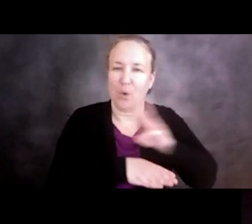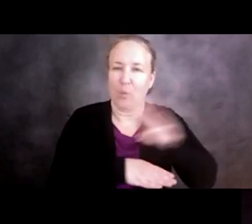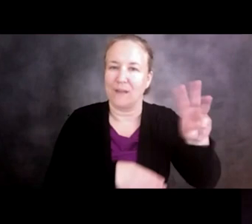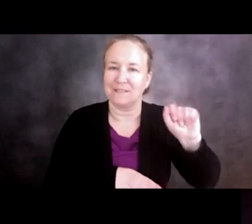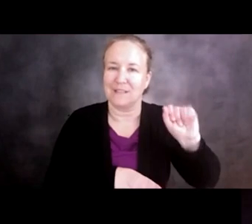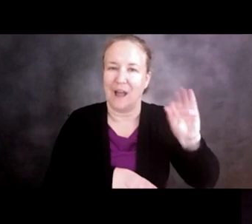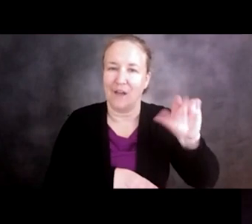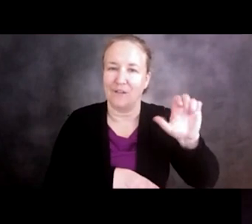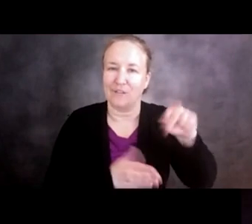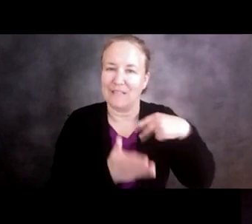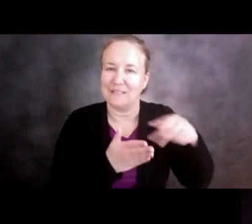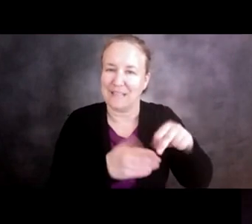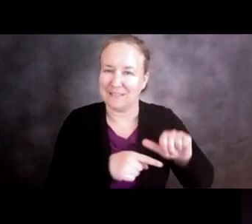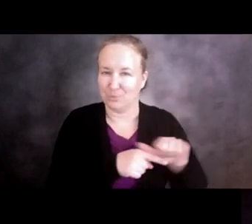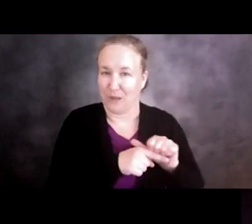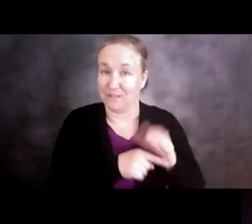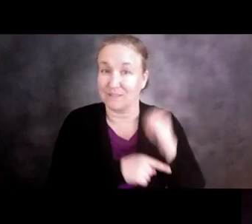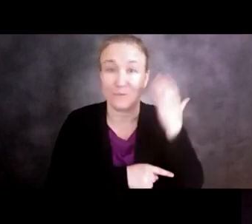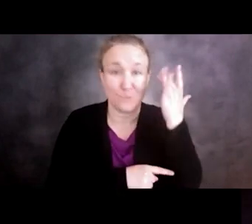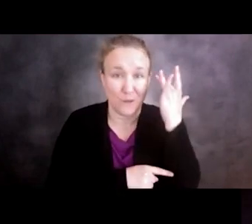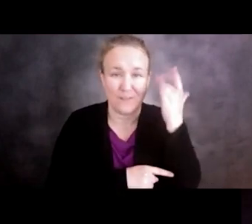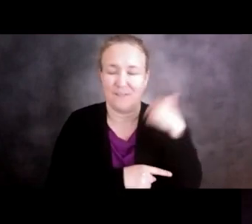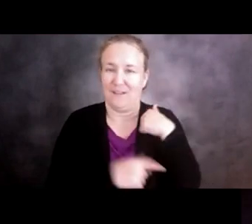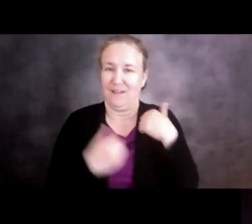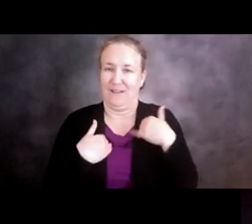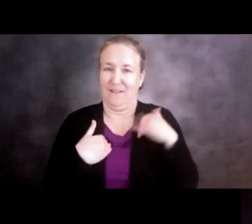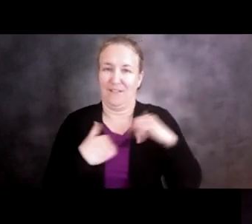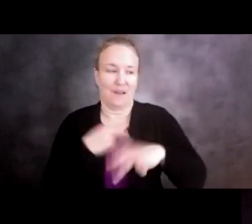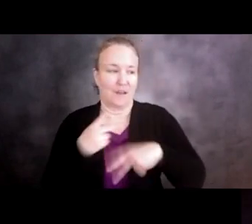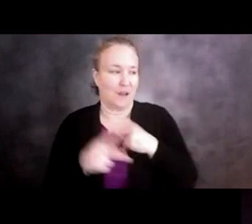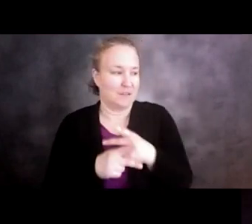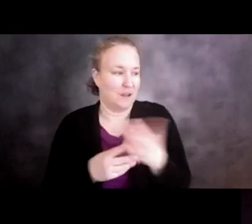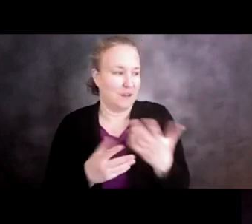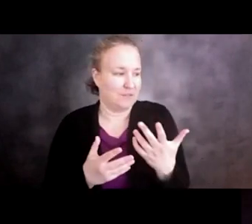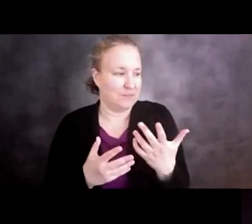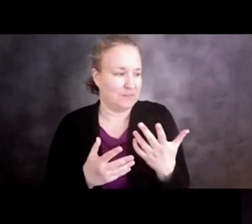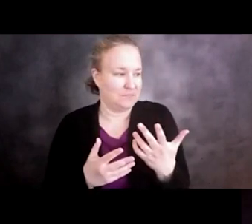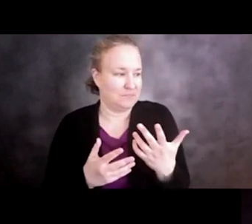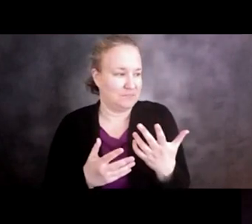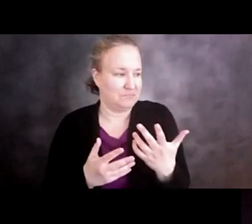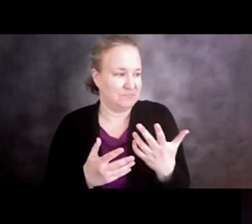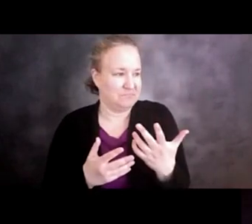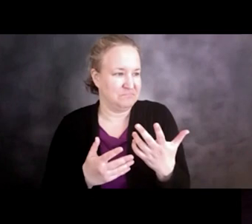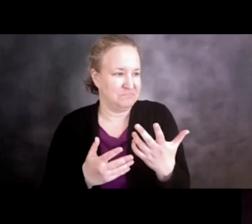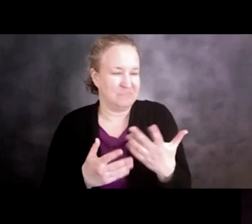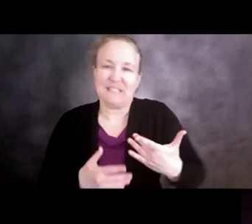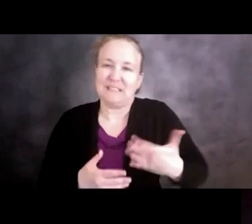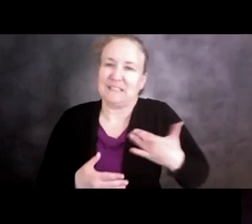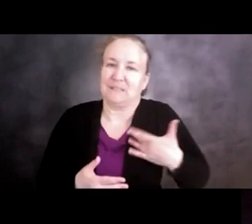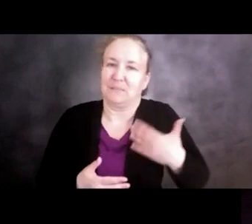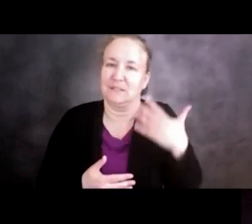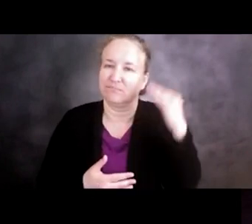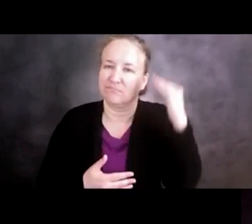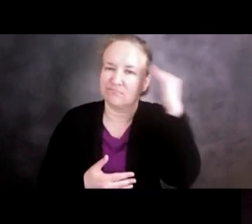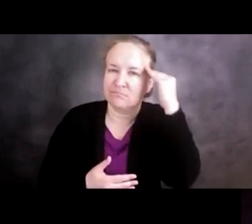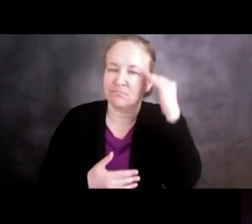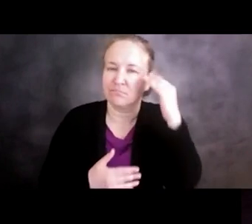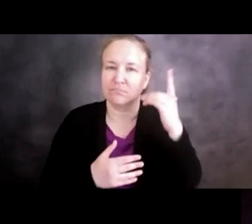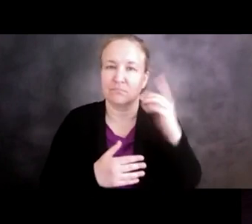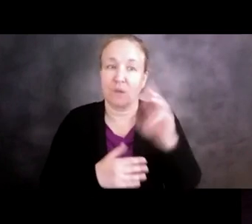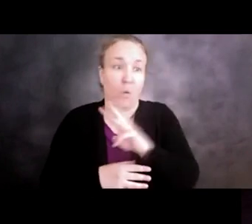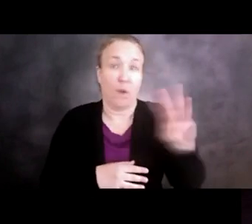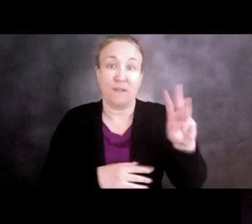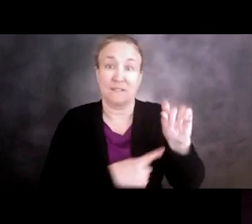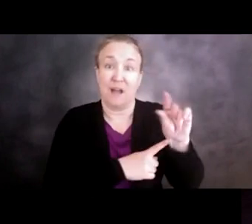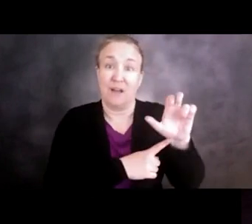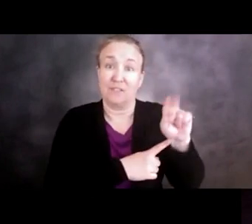practice, because I had the kind of sensibility of knowing how important that West African